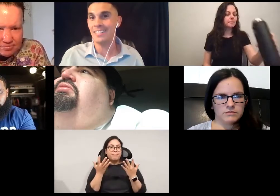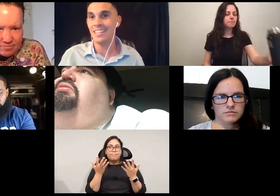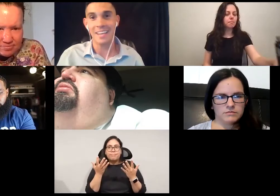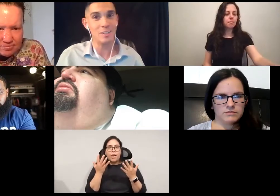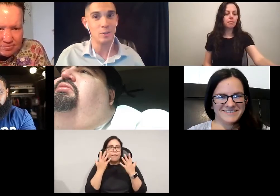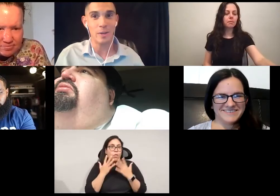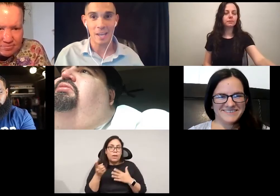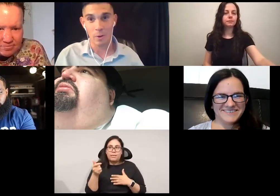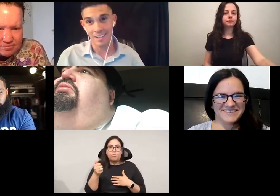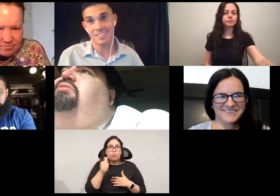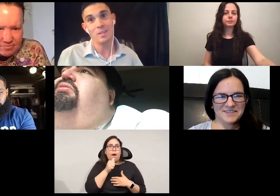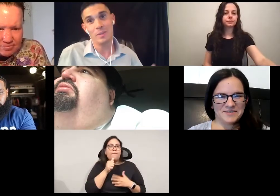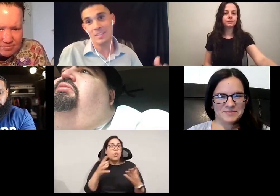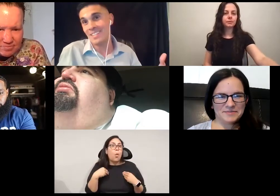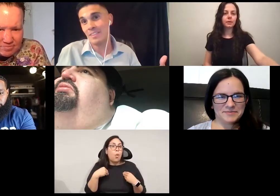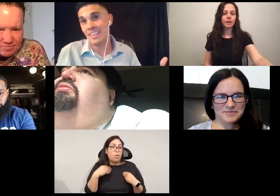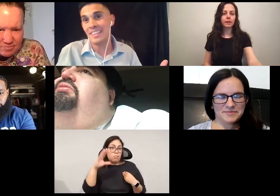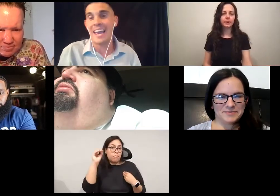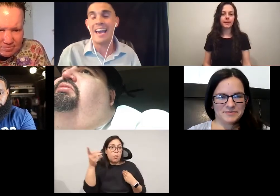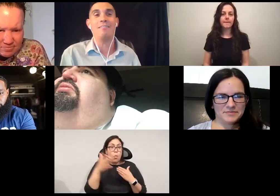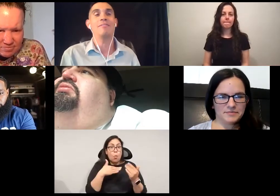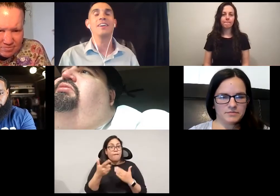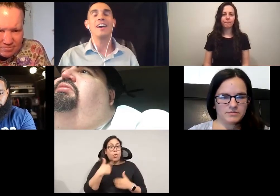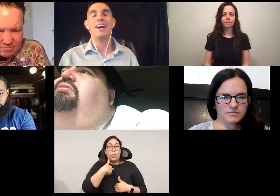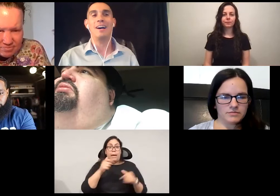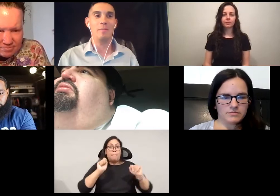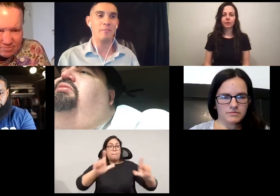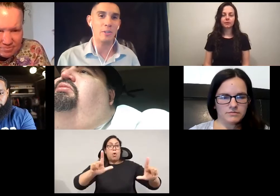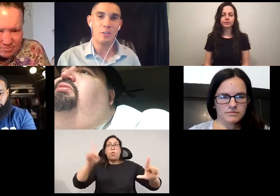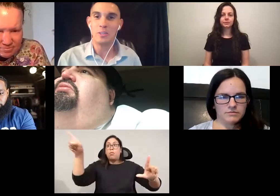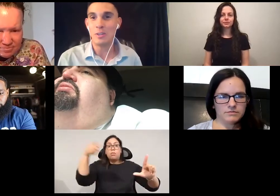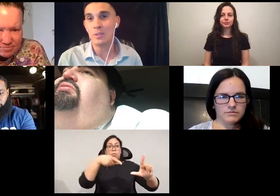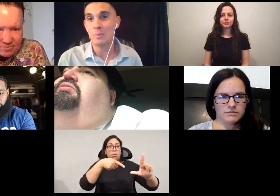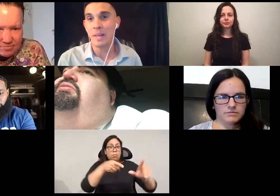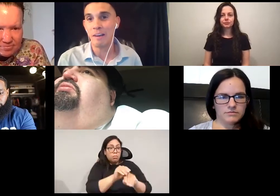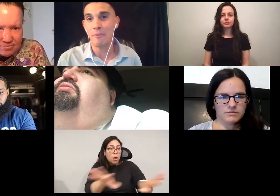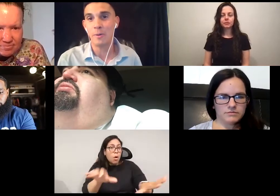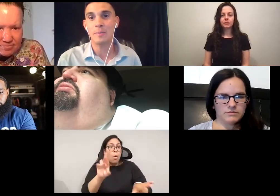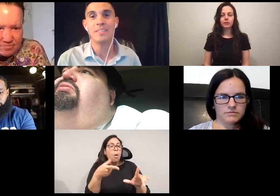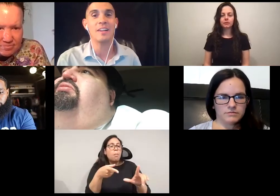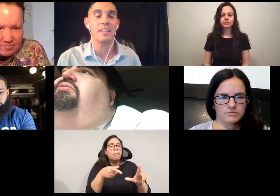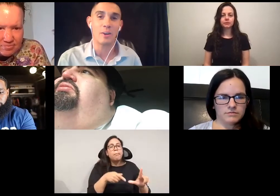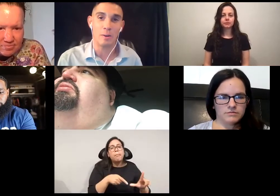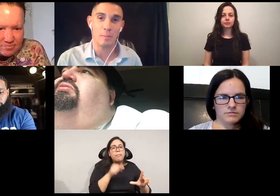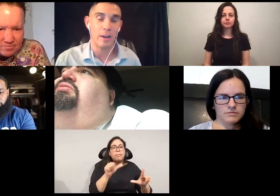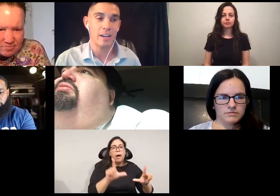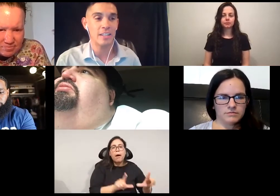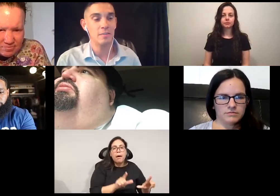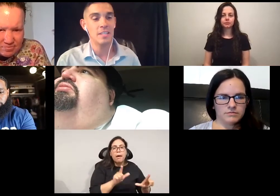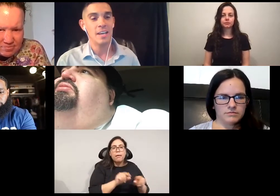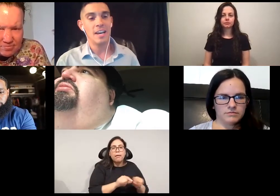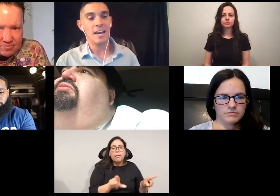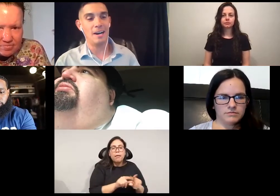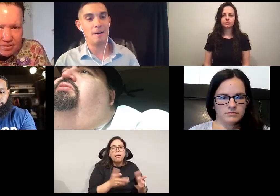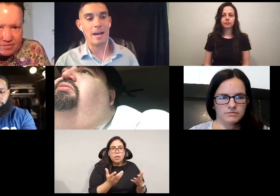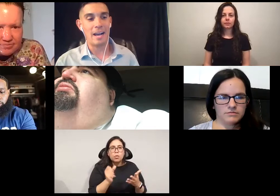owned entity. They can do what they want with the stuff that they have. If we choose to use those platforms, that's our own